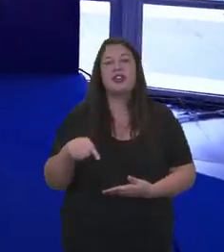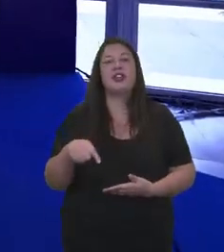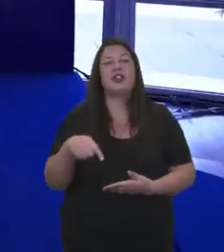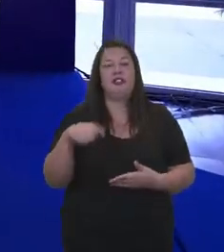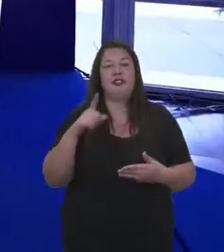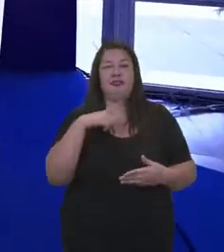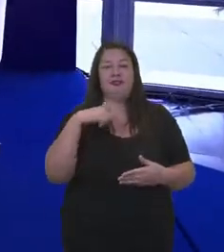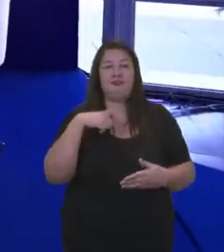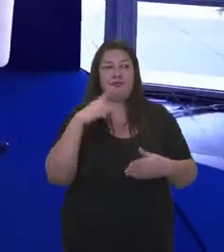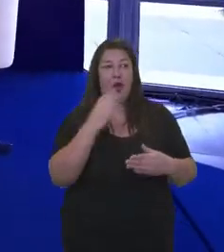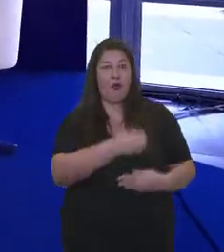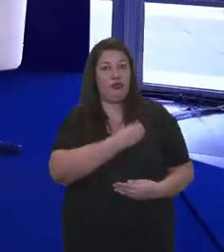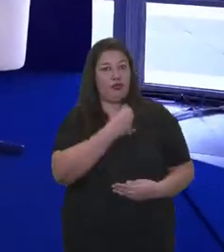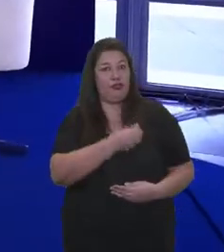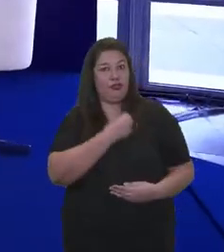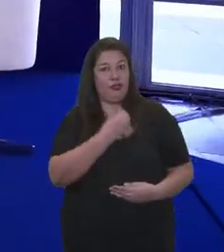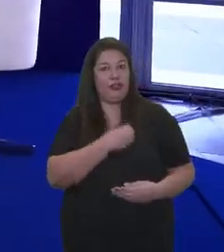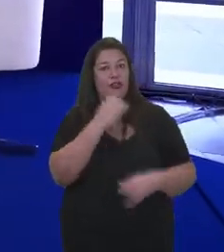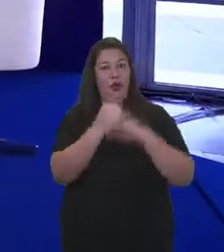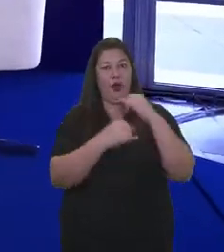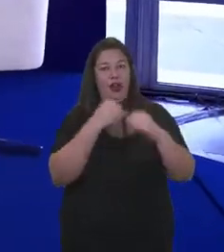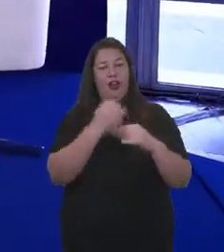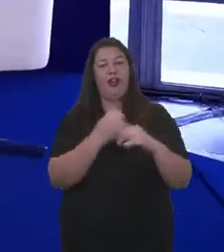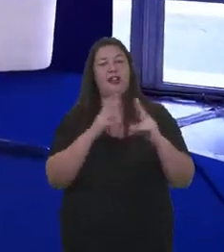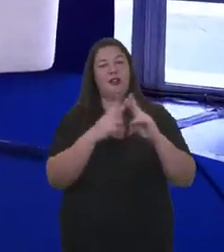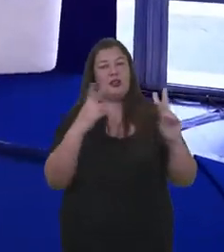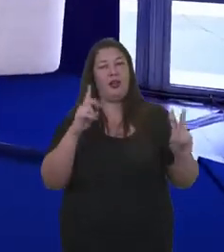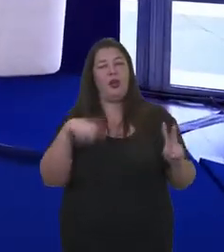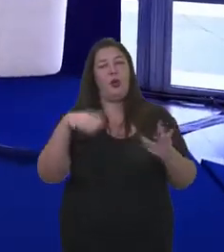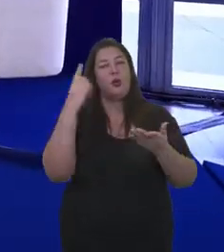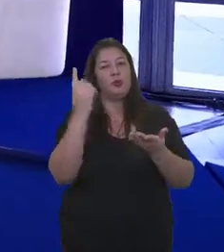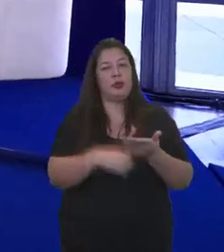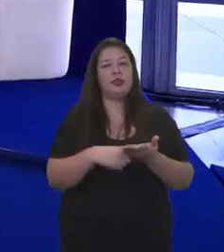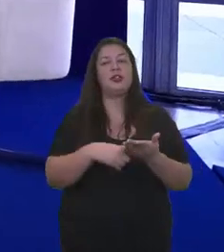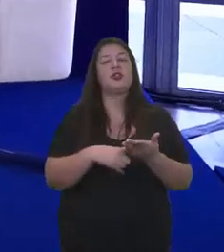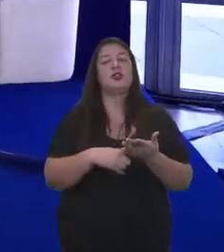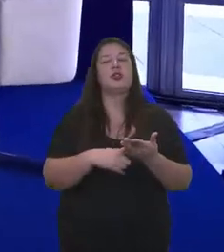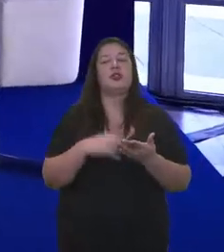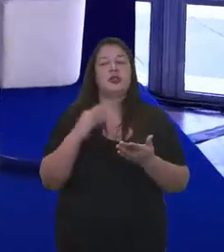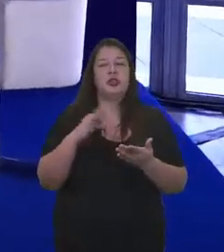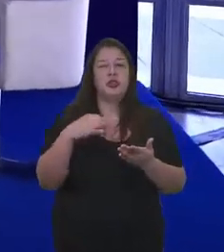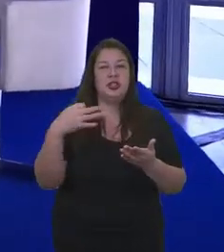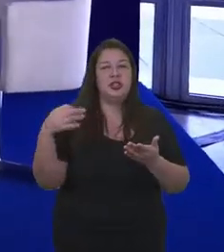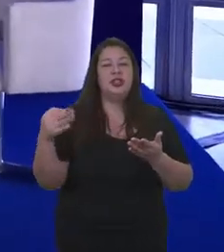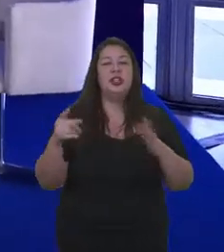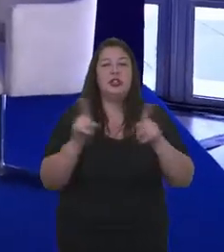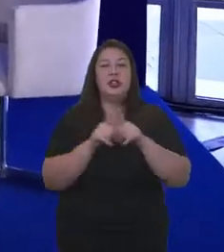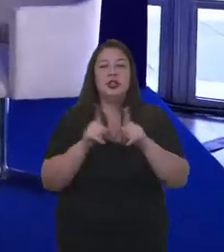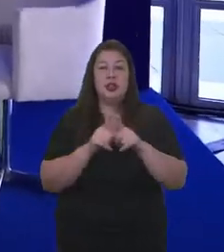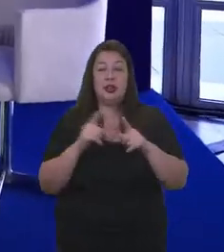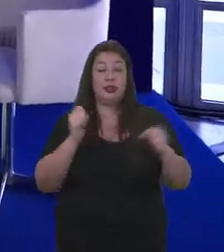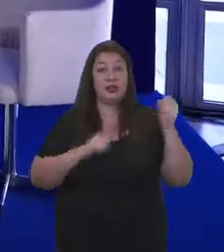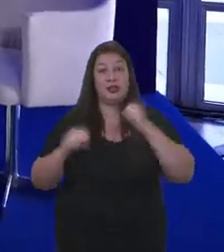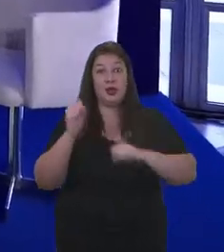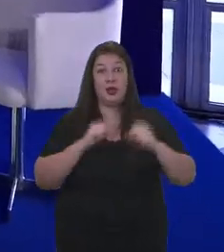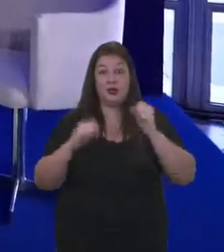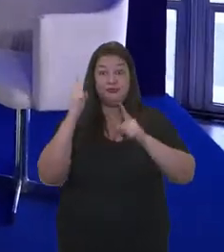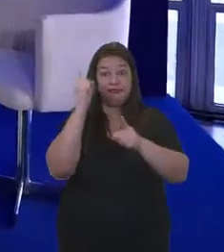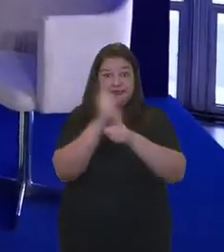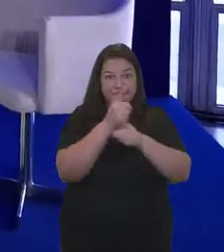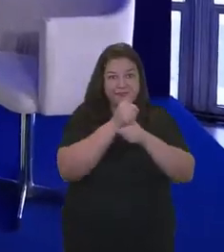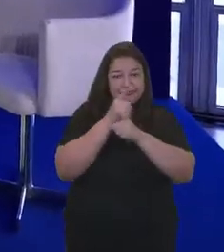very strong. We're online, we're live. It is a commitment adopted by Tim. And